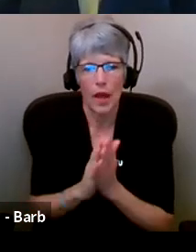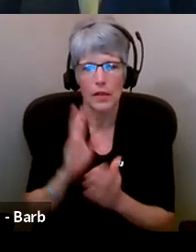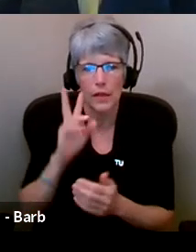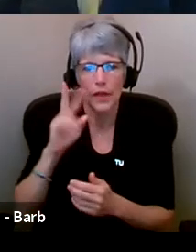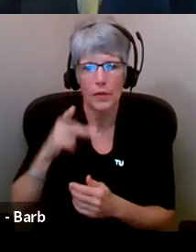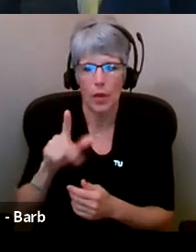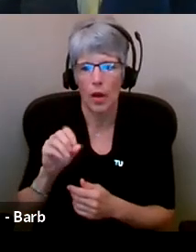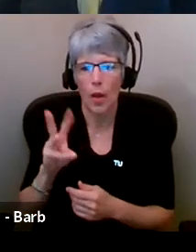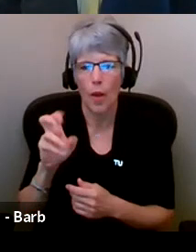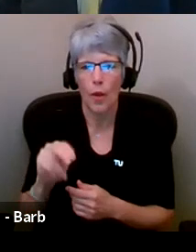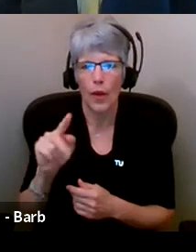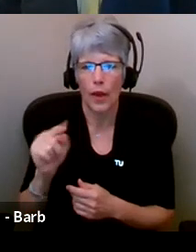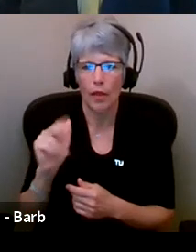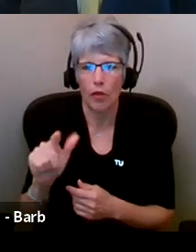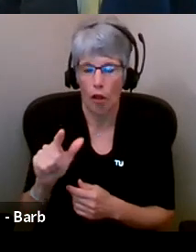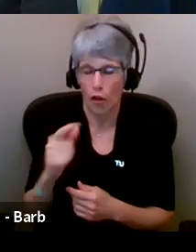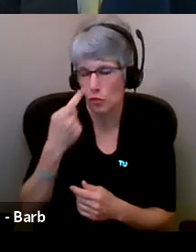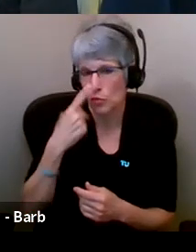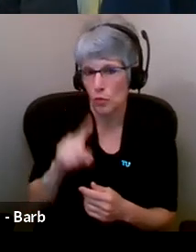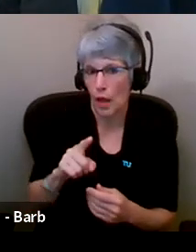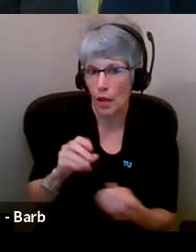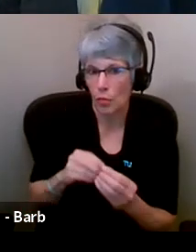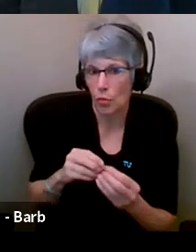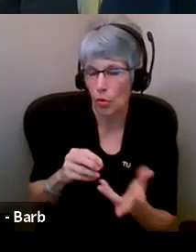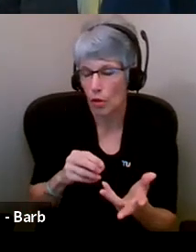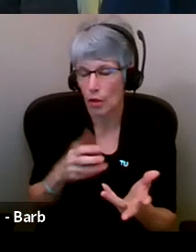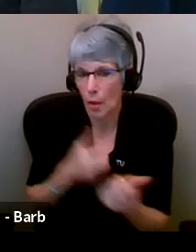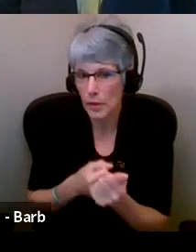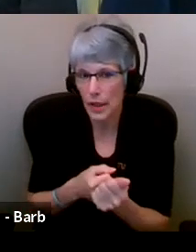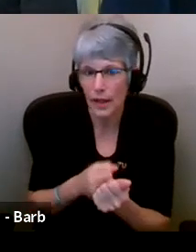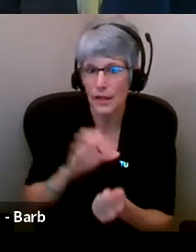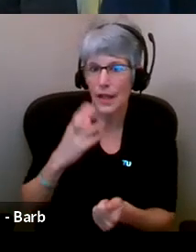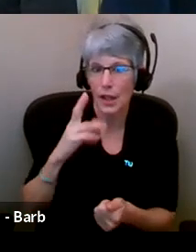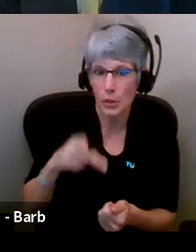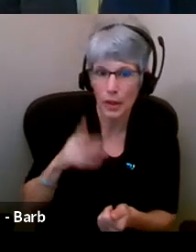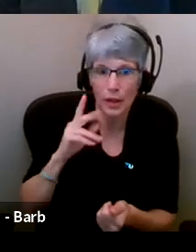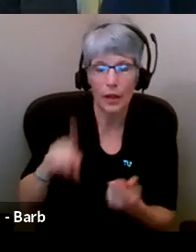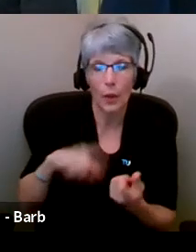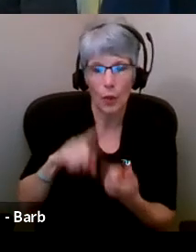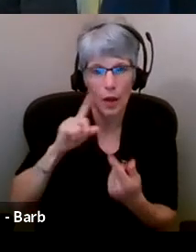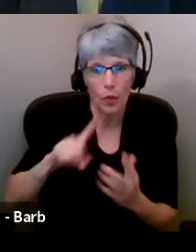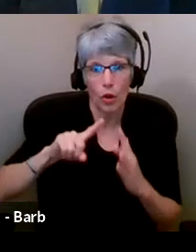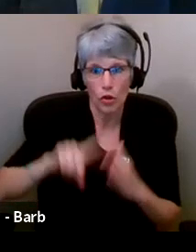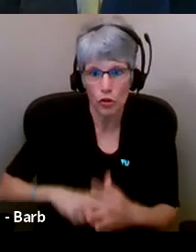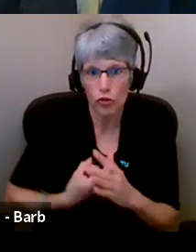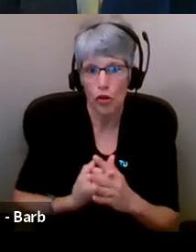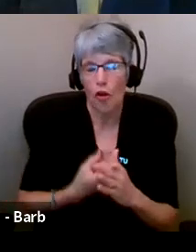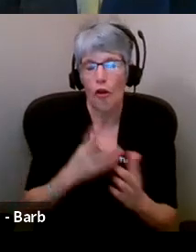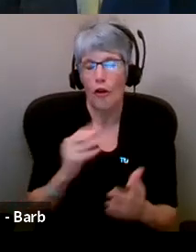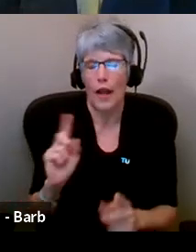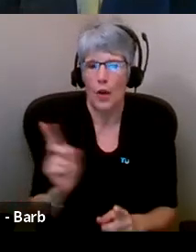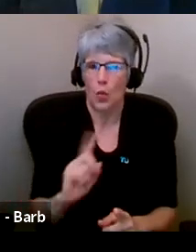Lowenthal on this one. Could you provide some updates around the College of Health Professions, when the ground was going to be broken on that facility, and where on campus it might be